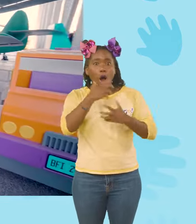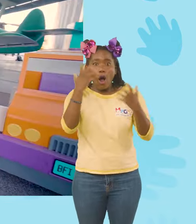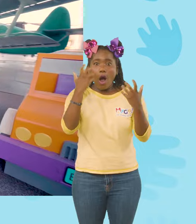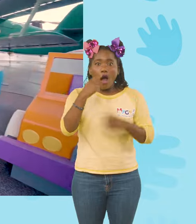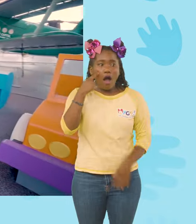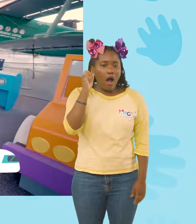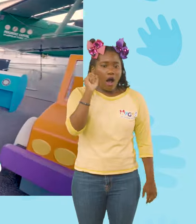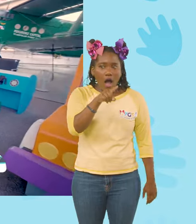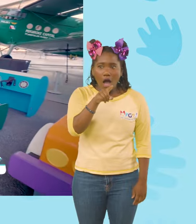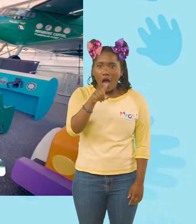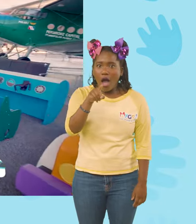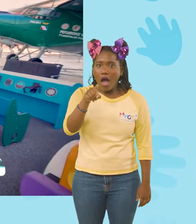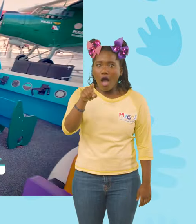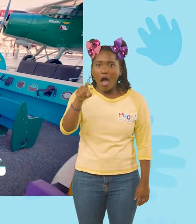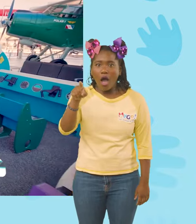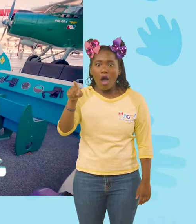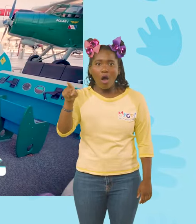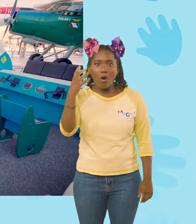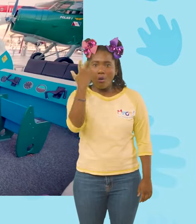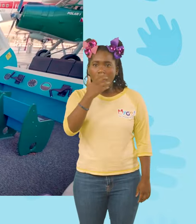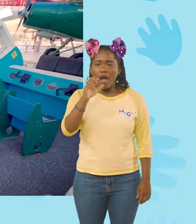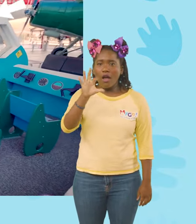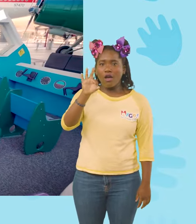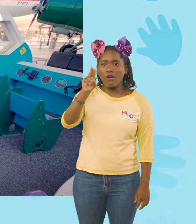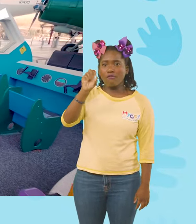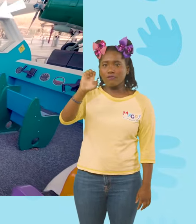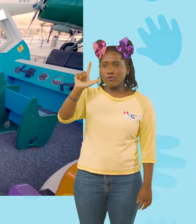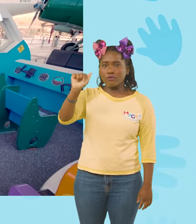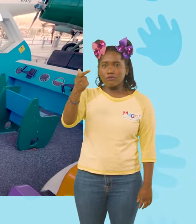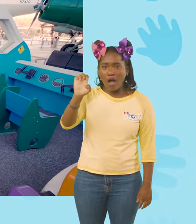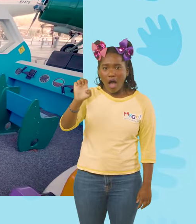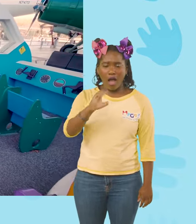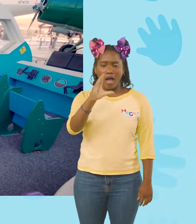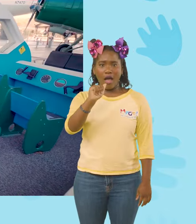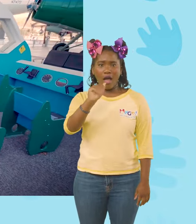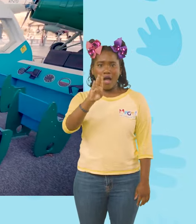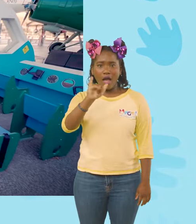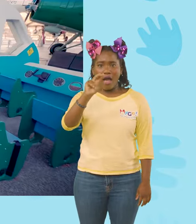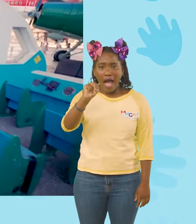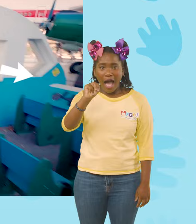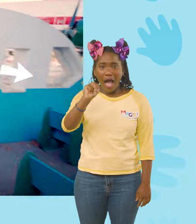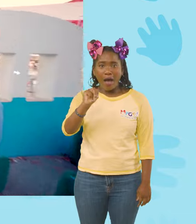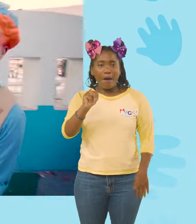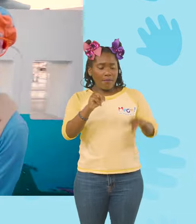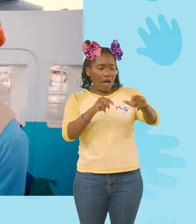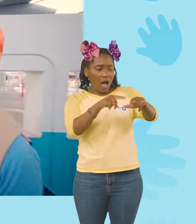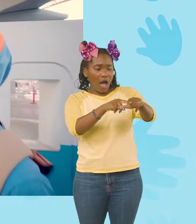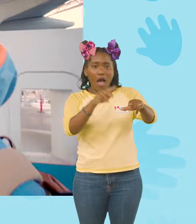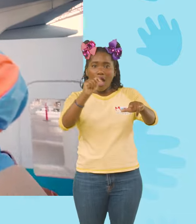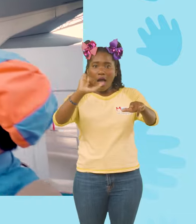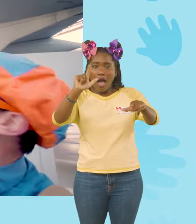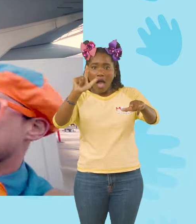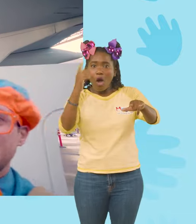Wow, look at the airplane. Whoa, look at the fuselage, the cabin, and look at the tail up